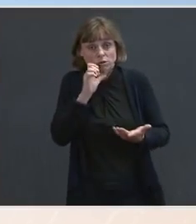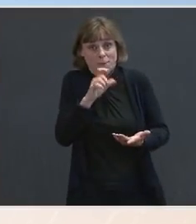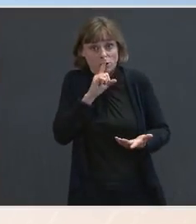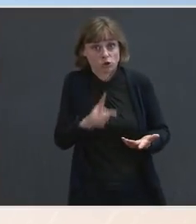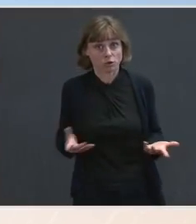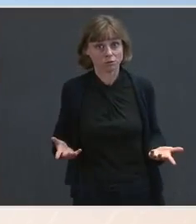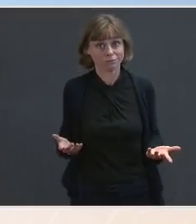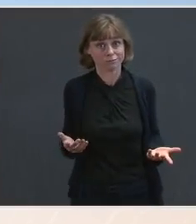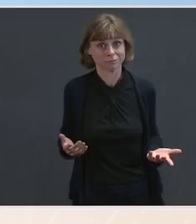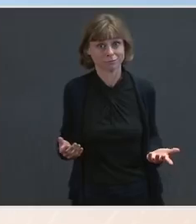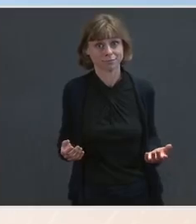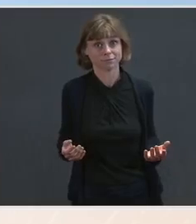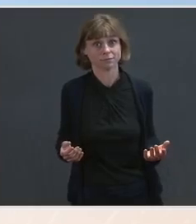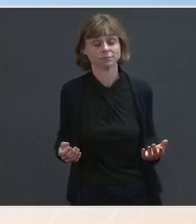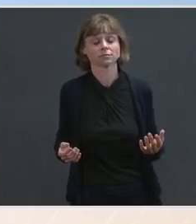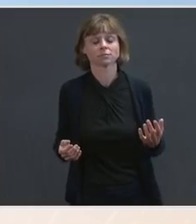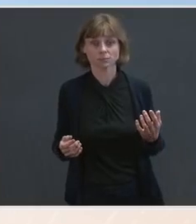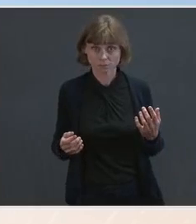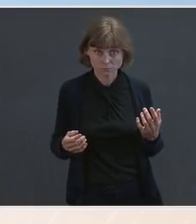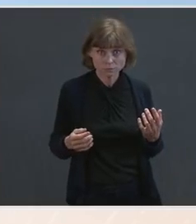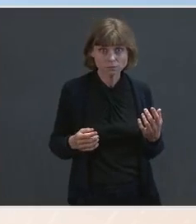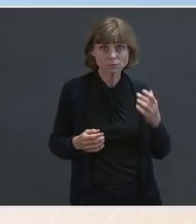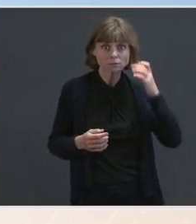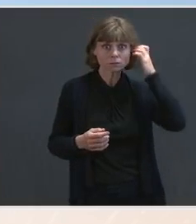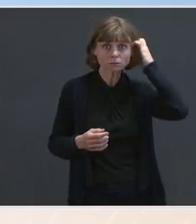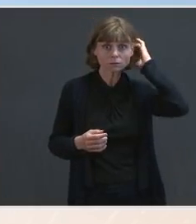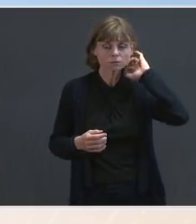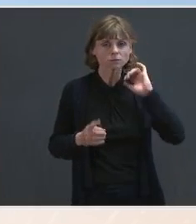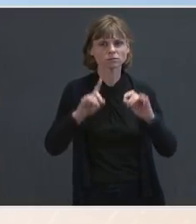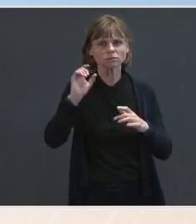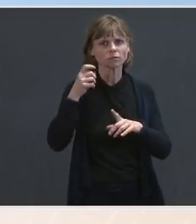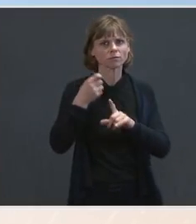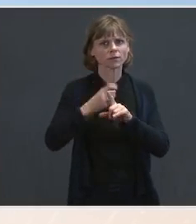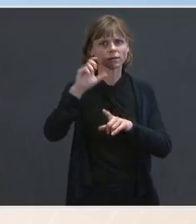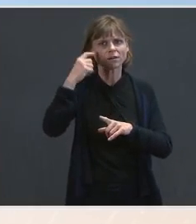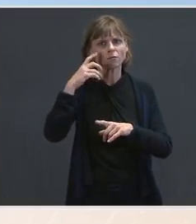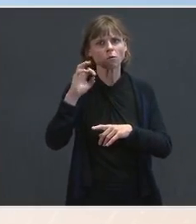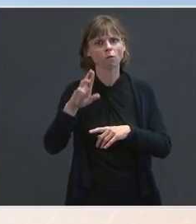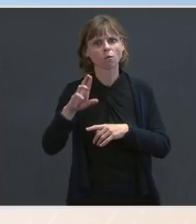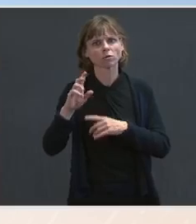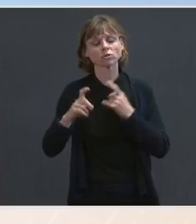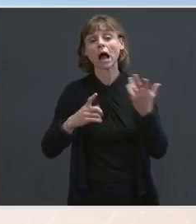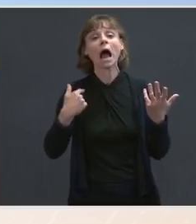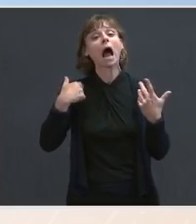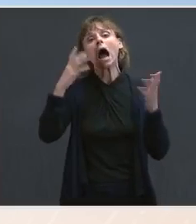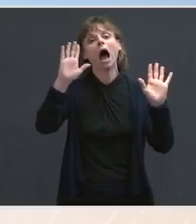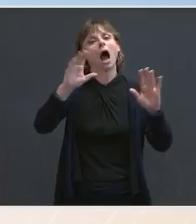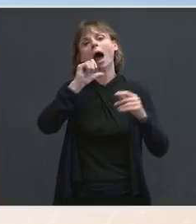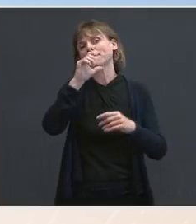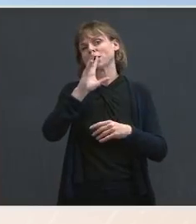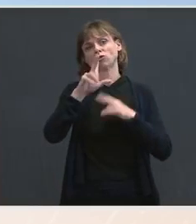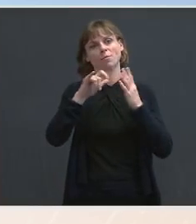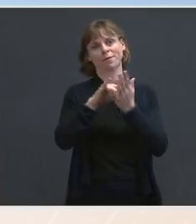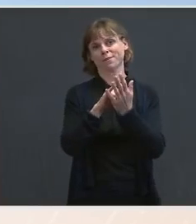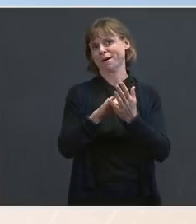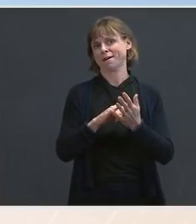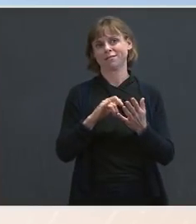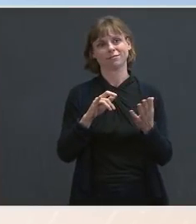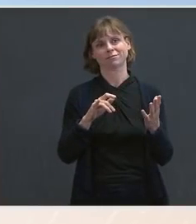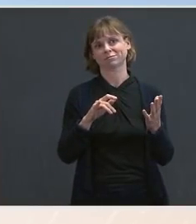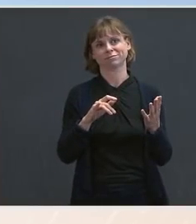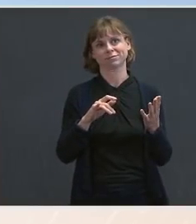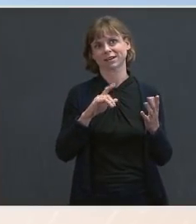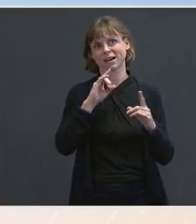president consider donating a portion of his salary either back to the government or to a charity of his choice? I'm happy to talk to him about that and get back to you